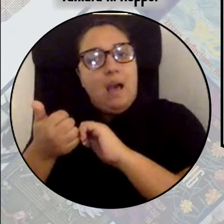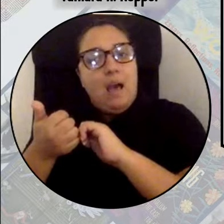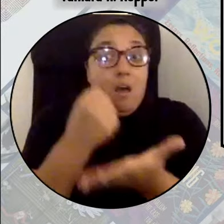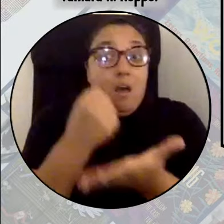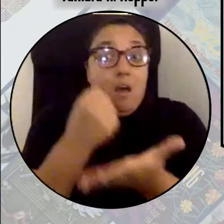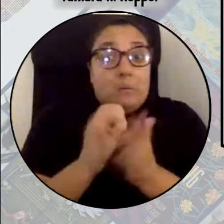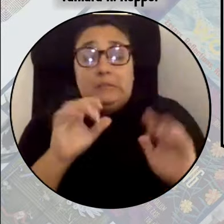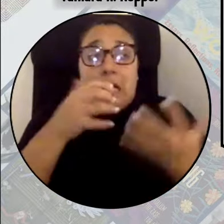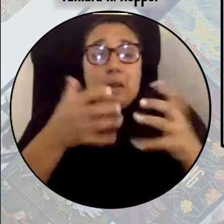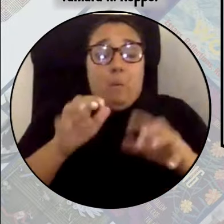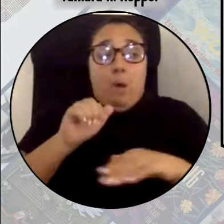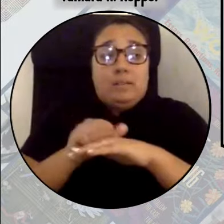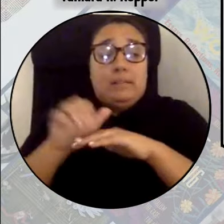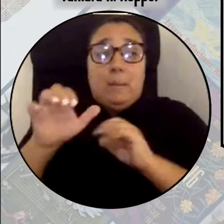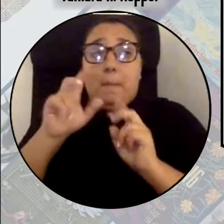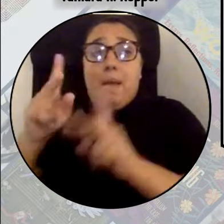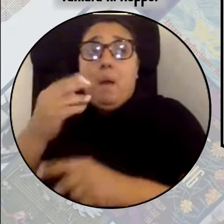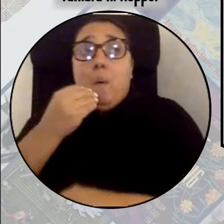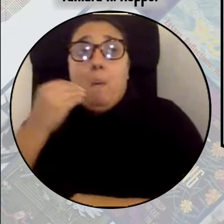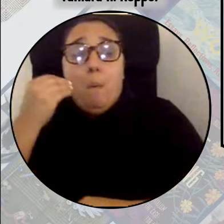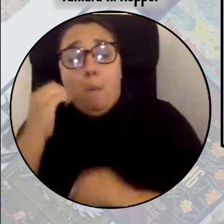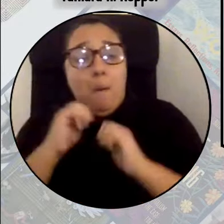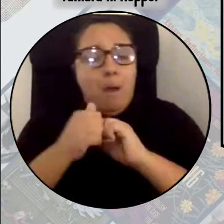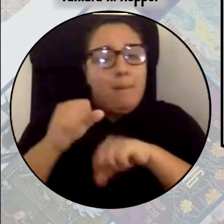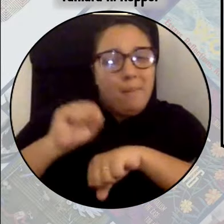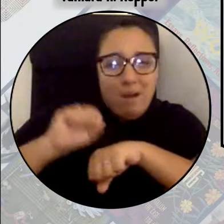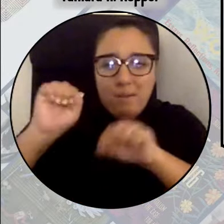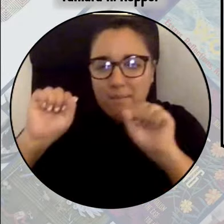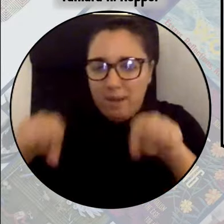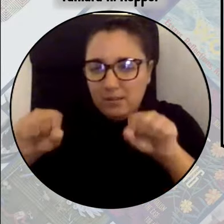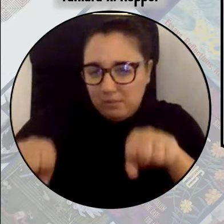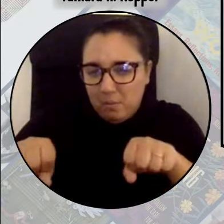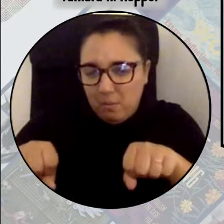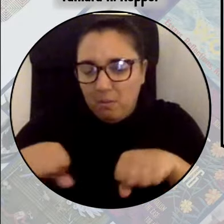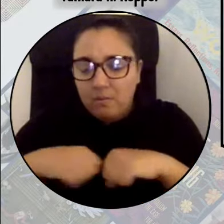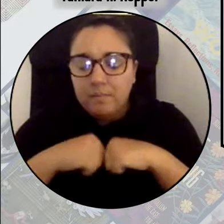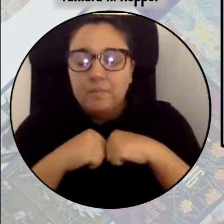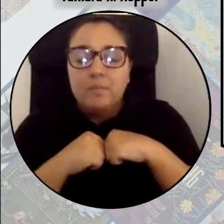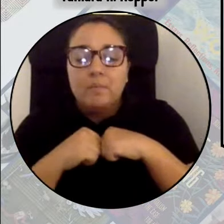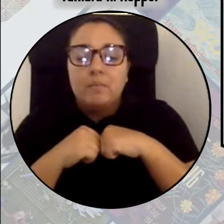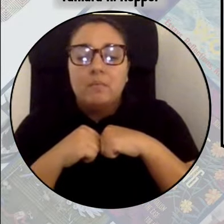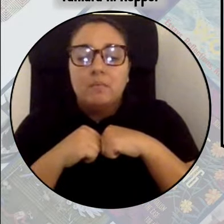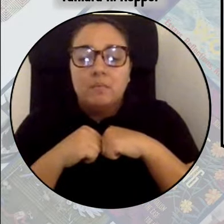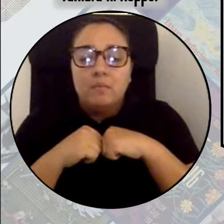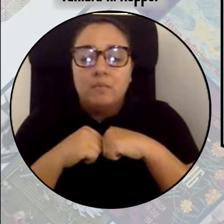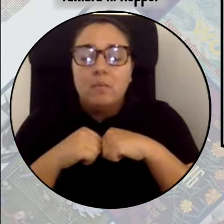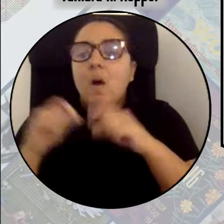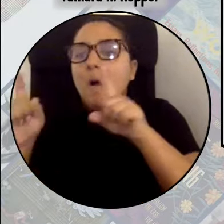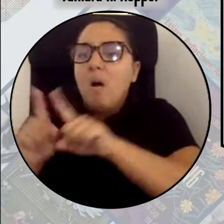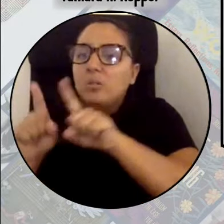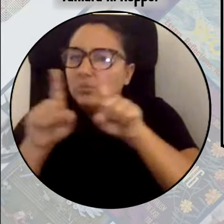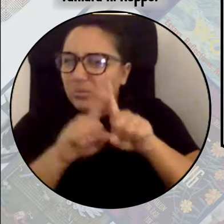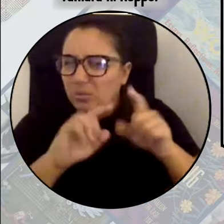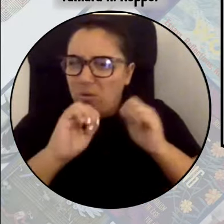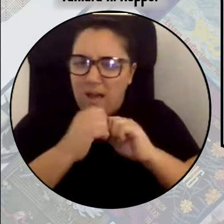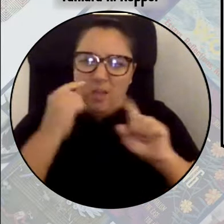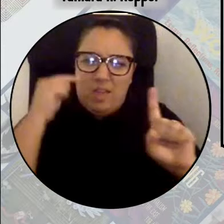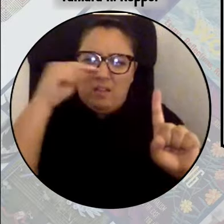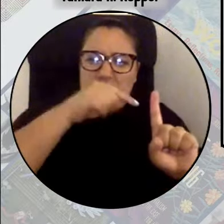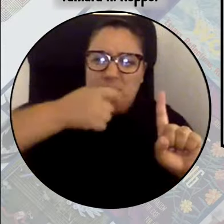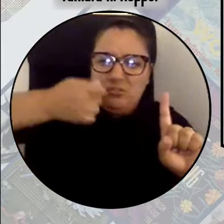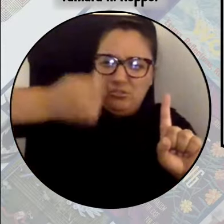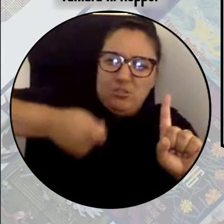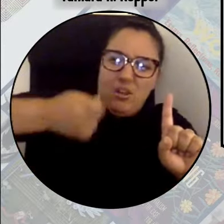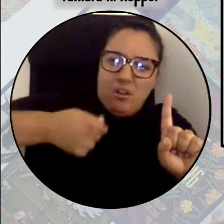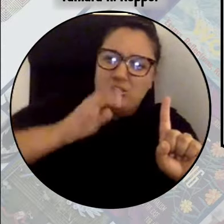time period. And also the way that judges' discretion in terms of trying to take into account contextual factors